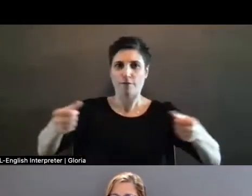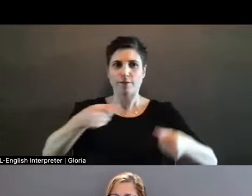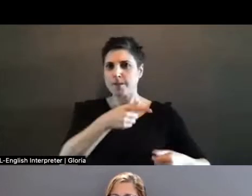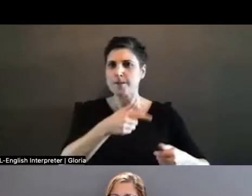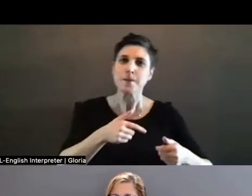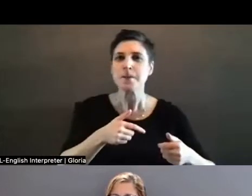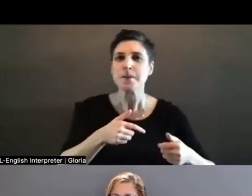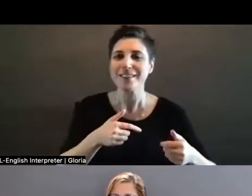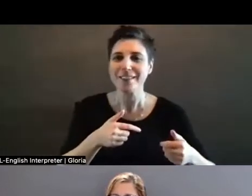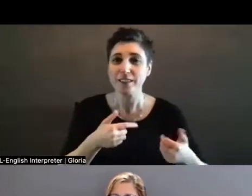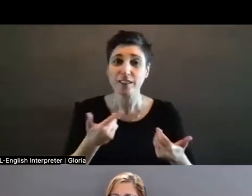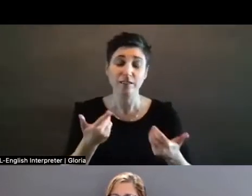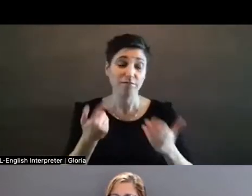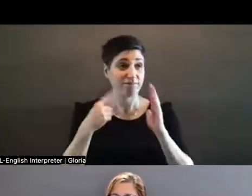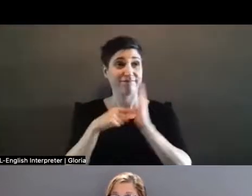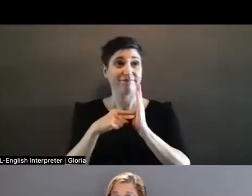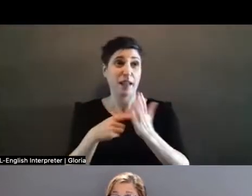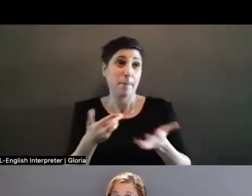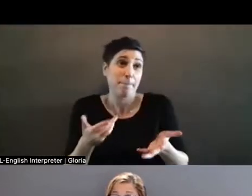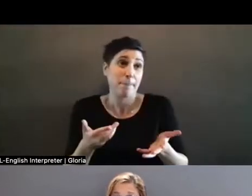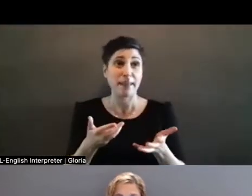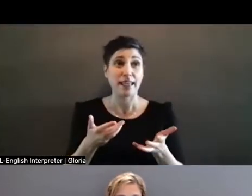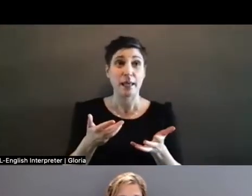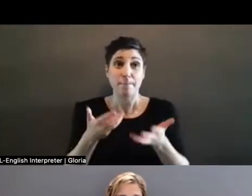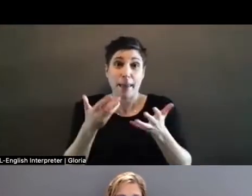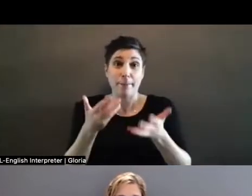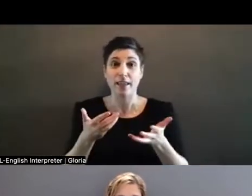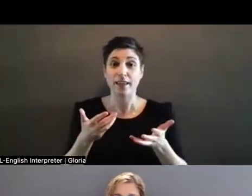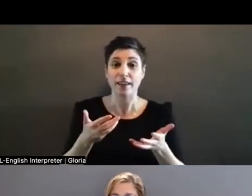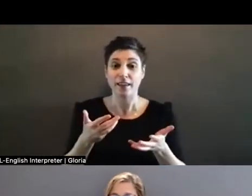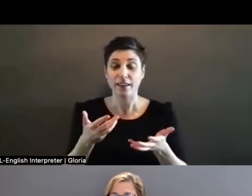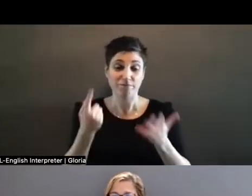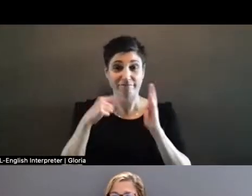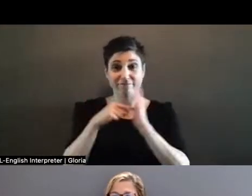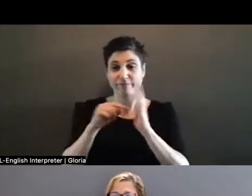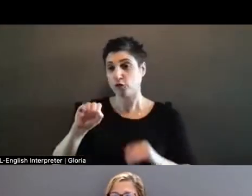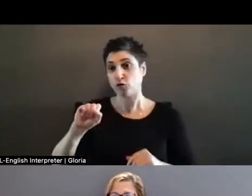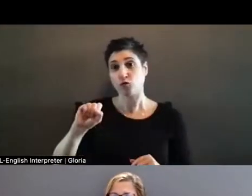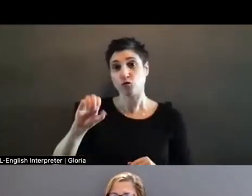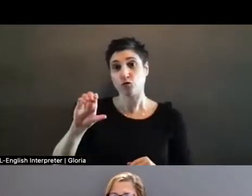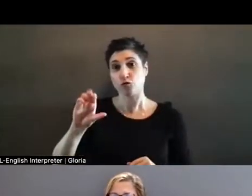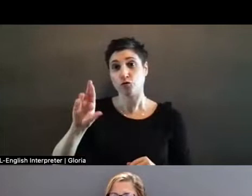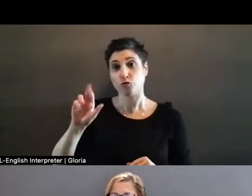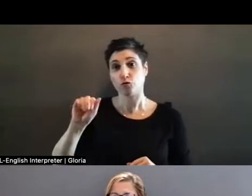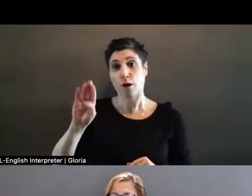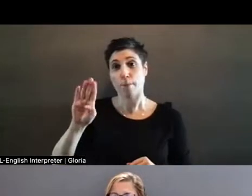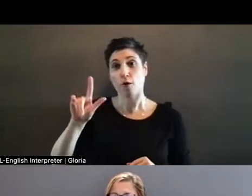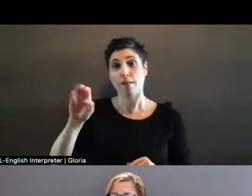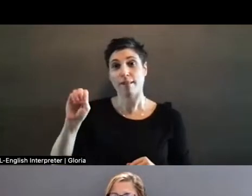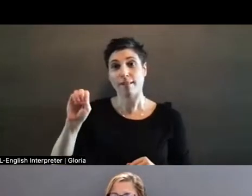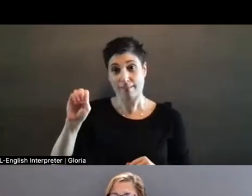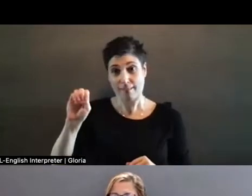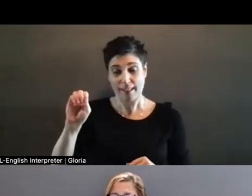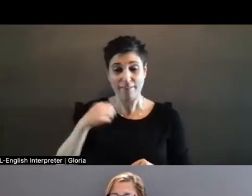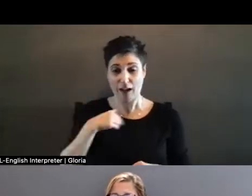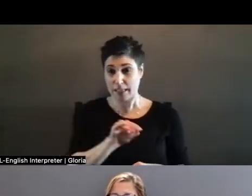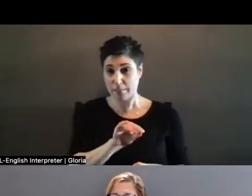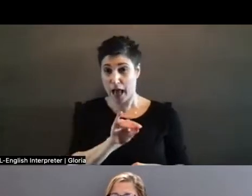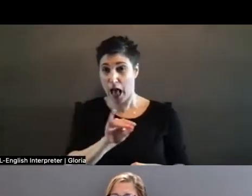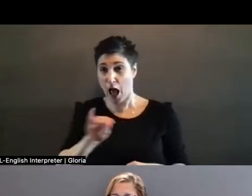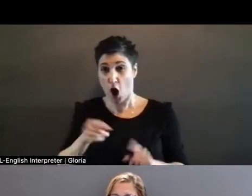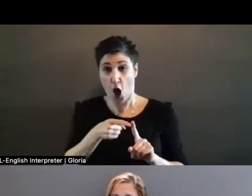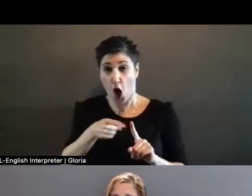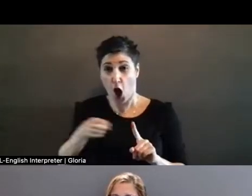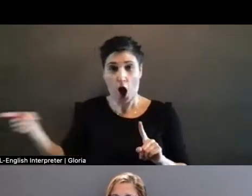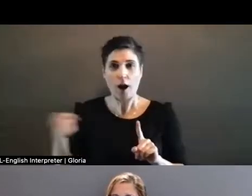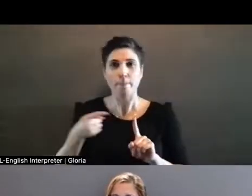simple as spelling the word that is worth the most points, or as complex as staging a months-long campaign against an